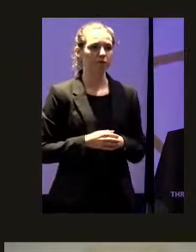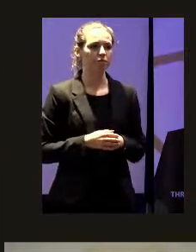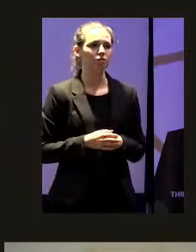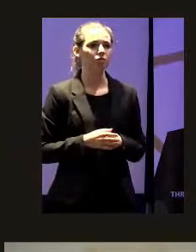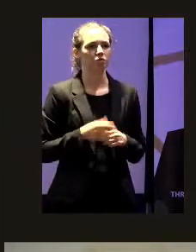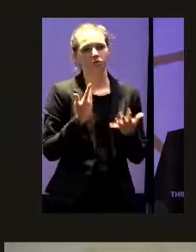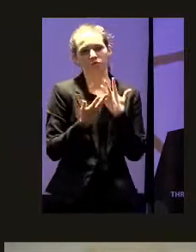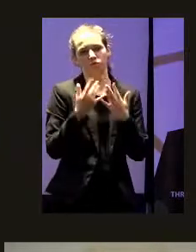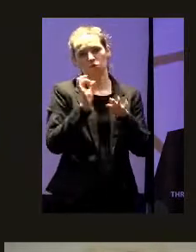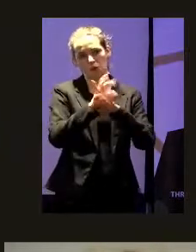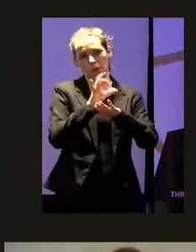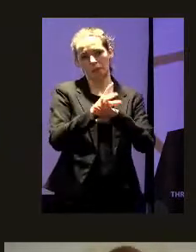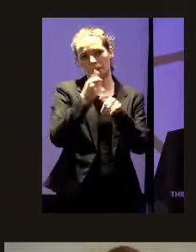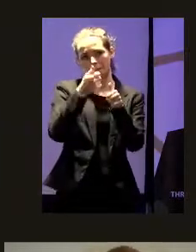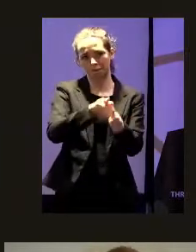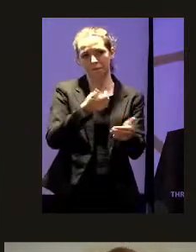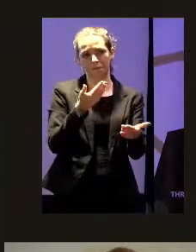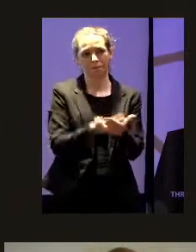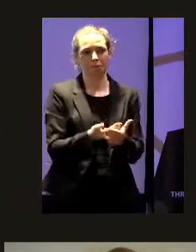consultation is needed. So